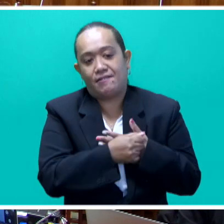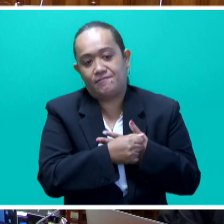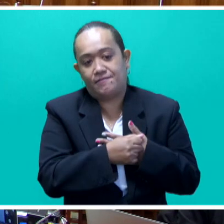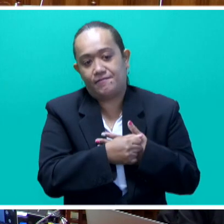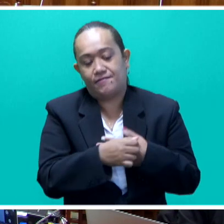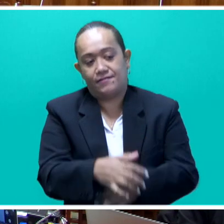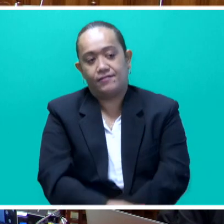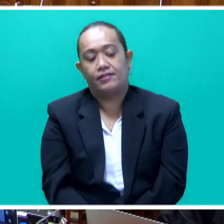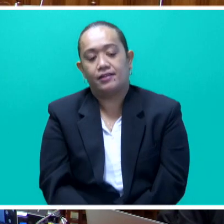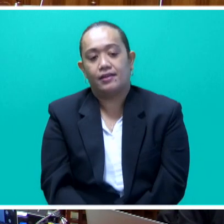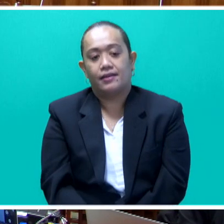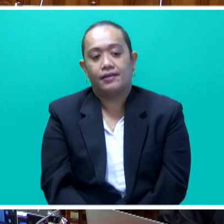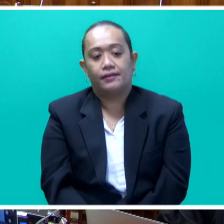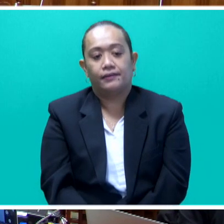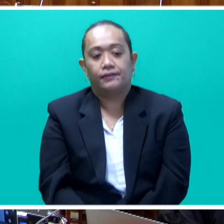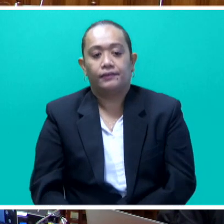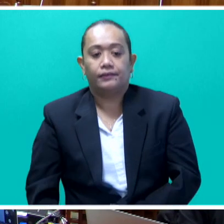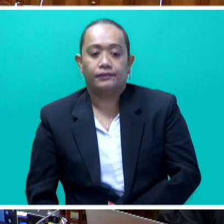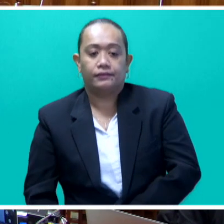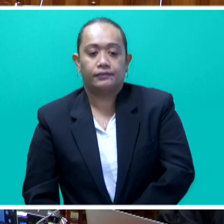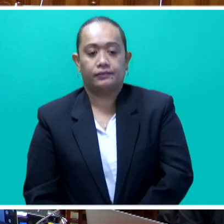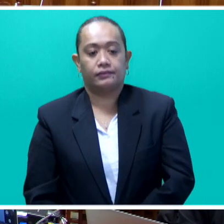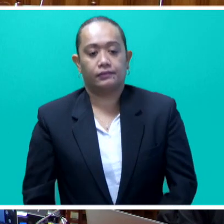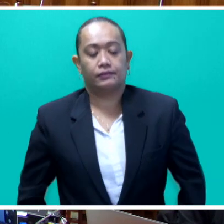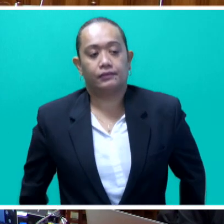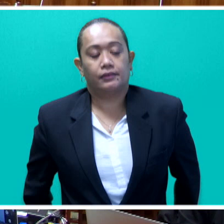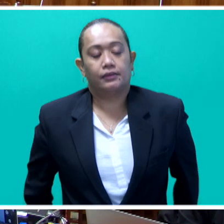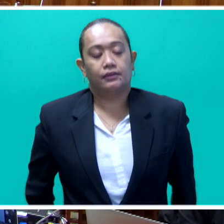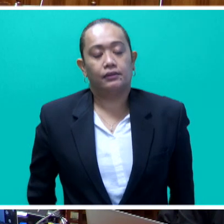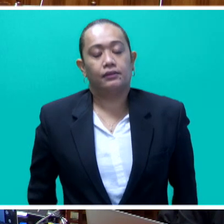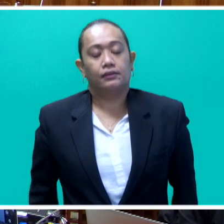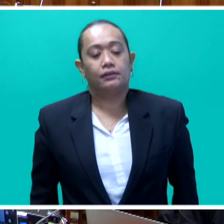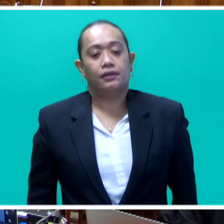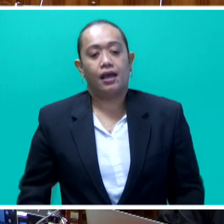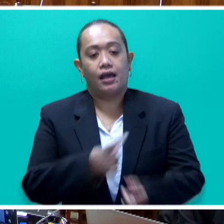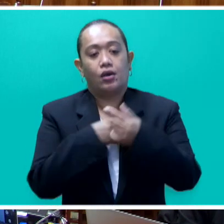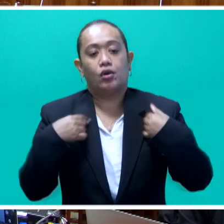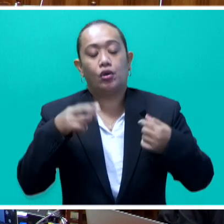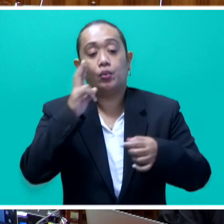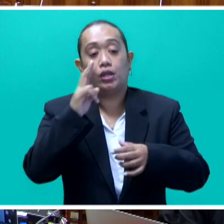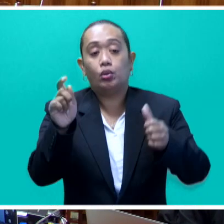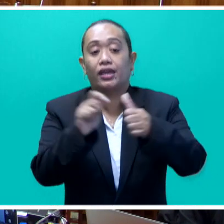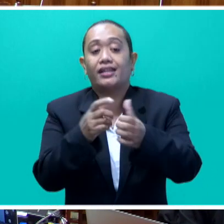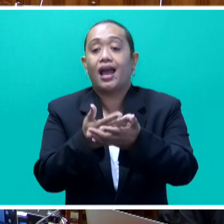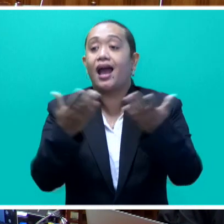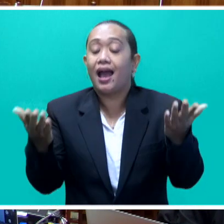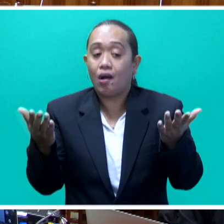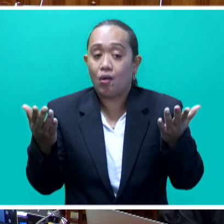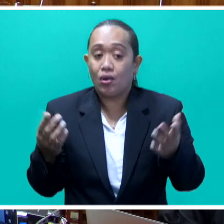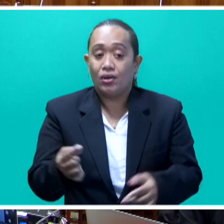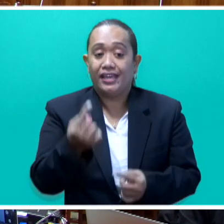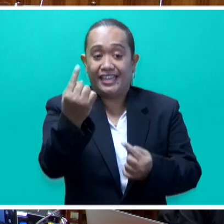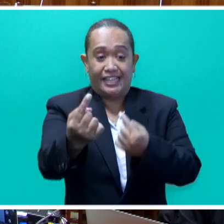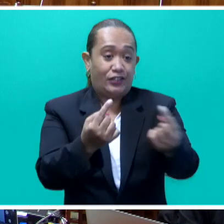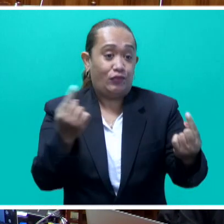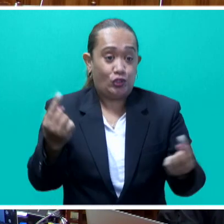competitiveness. Mr. Speaker, sir, the framework will essentially look at national and individual factors that determine eligibility to travel